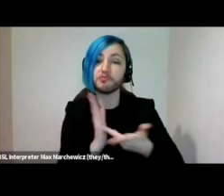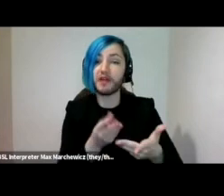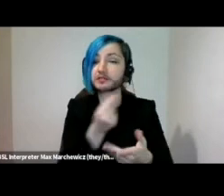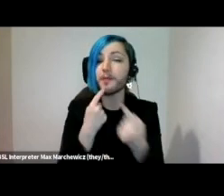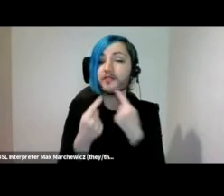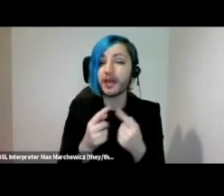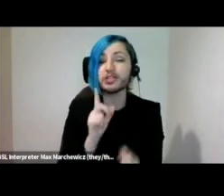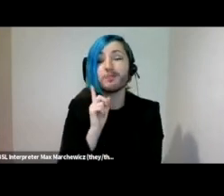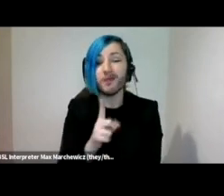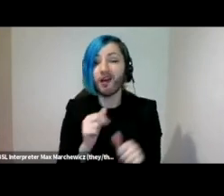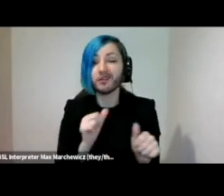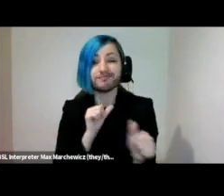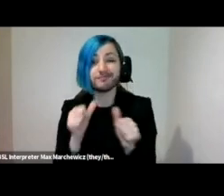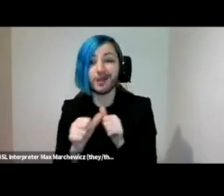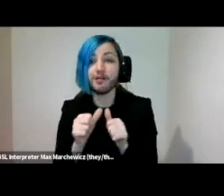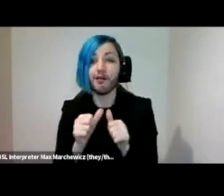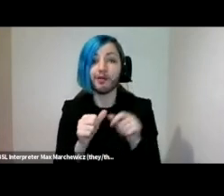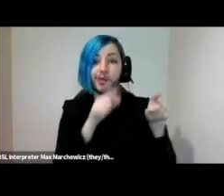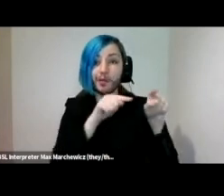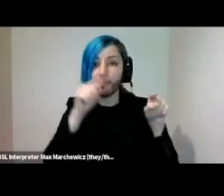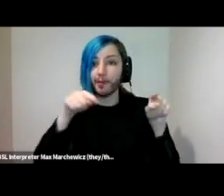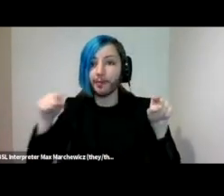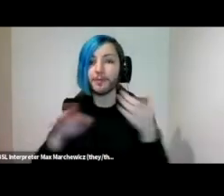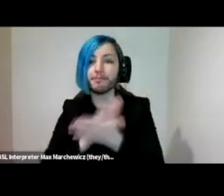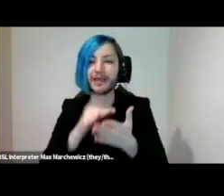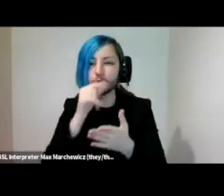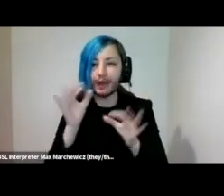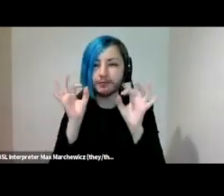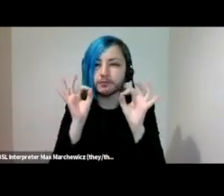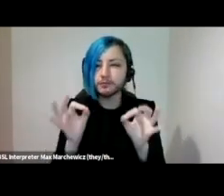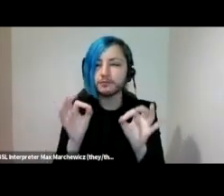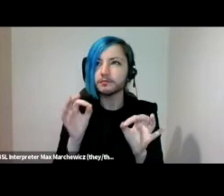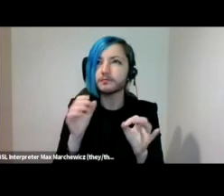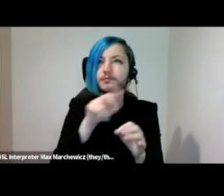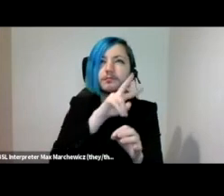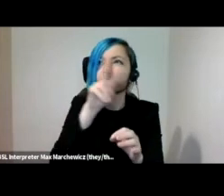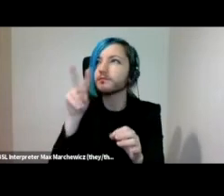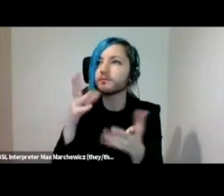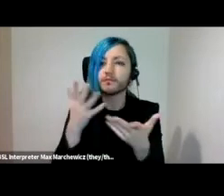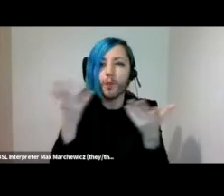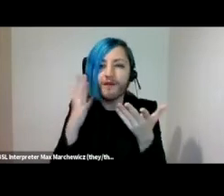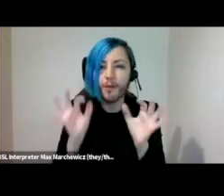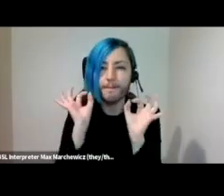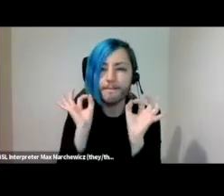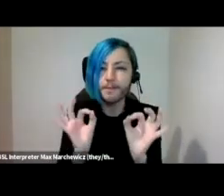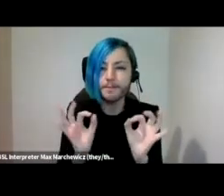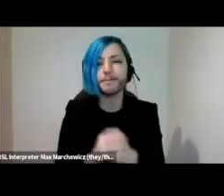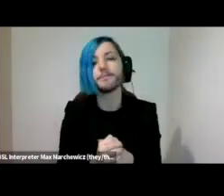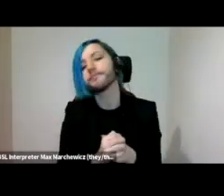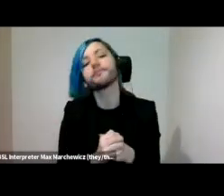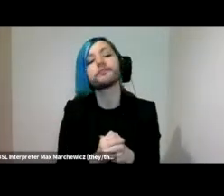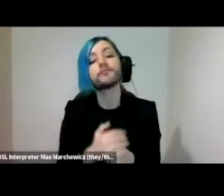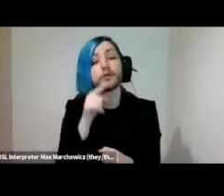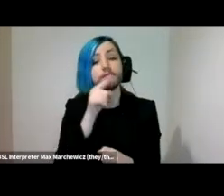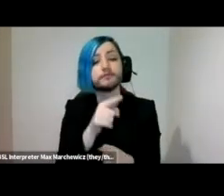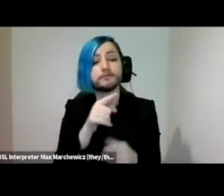want more if you really want to pinpoint where on the sky a signal has come from. So in these plots